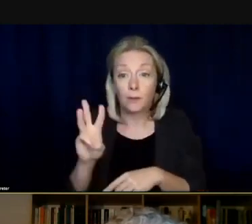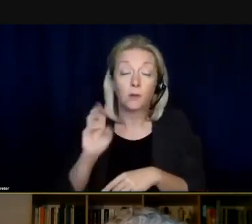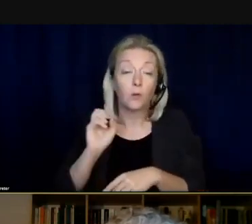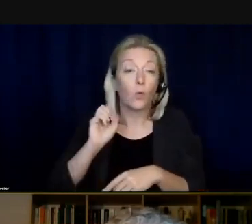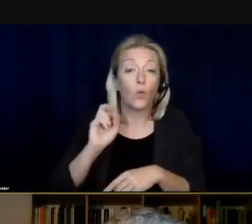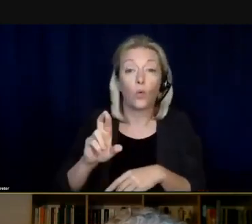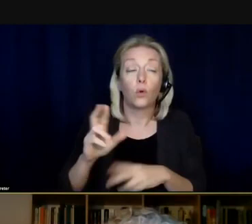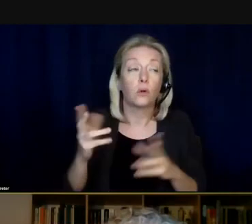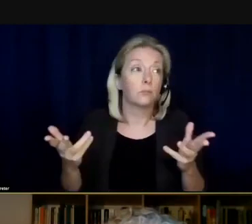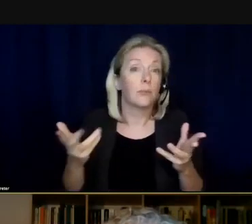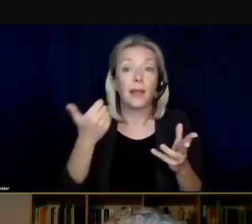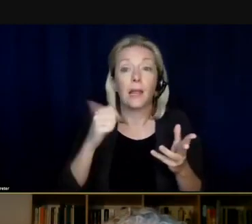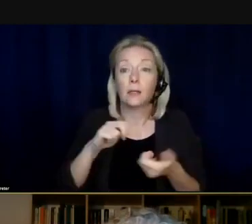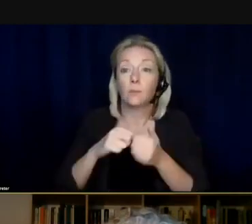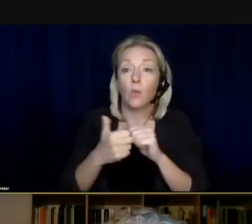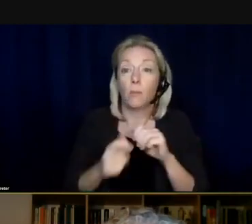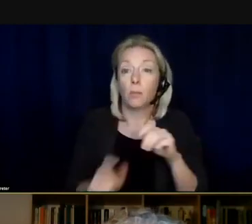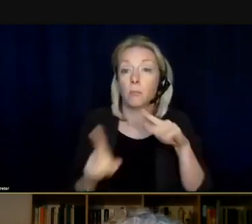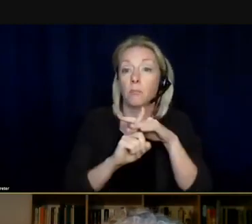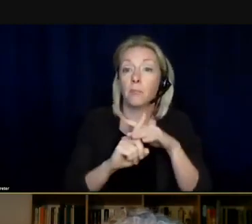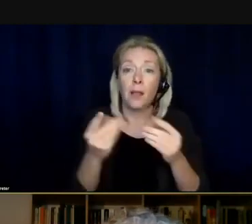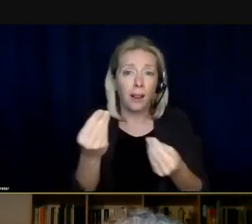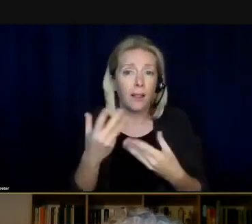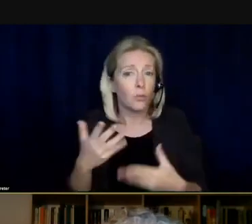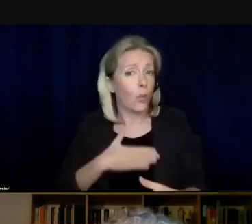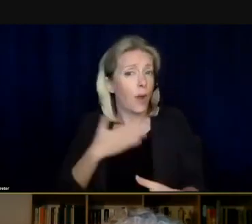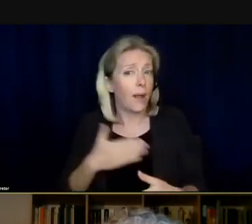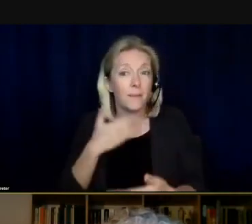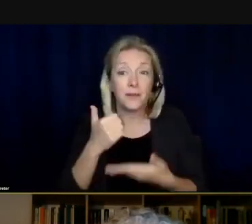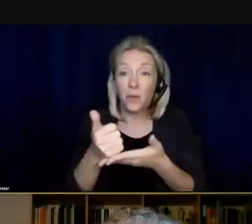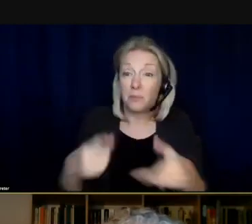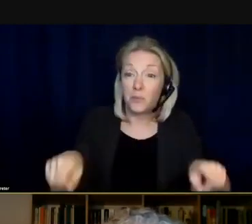run into any issues, just let us know and we're happy to help you.